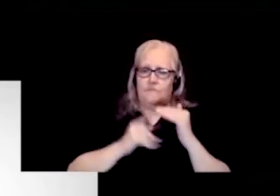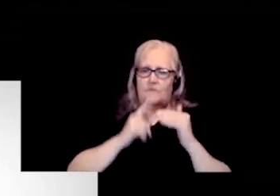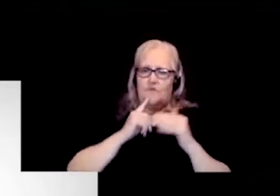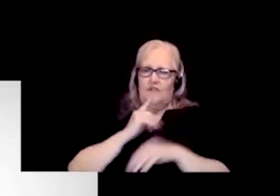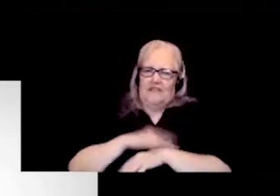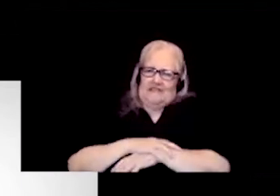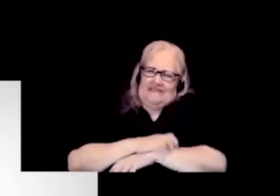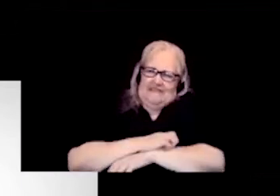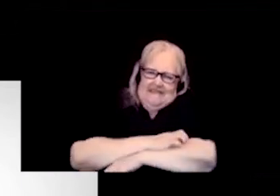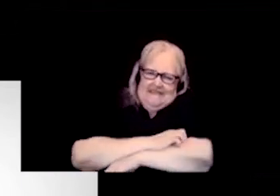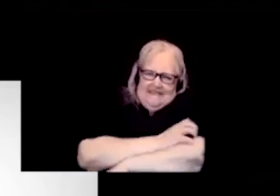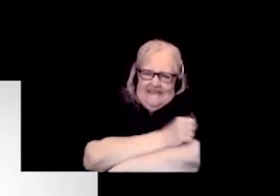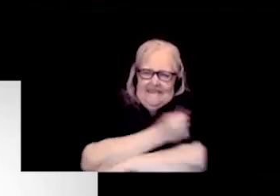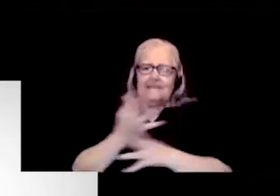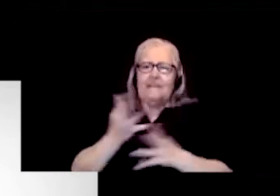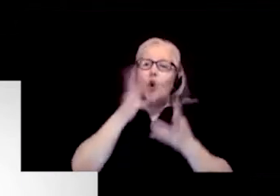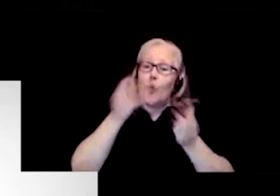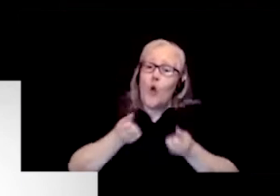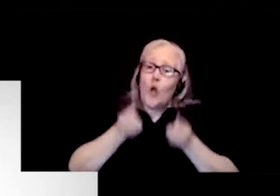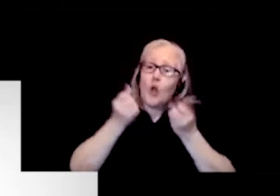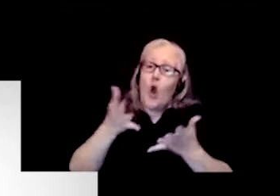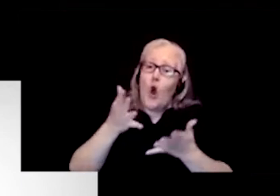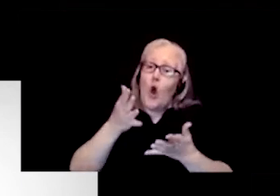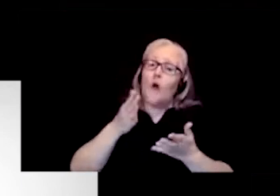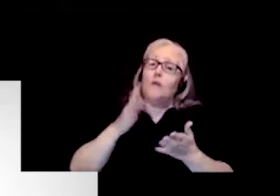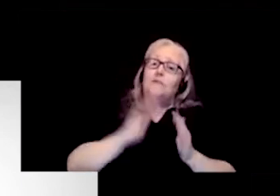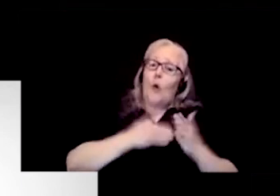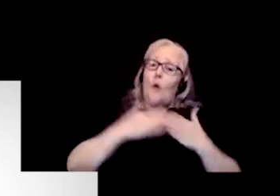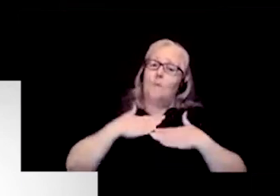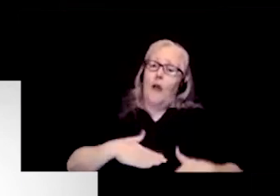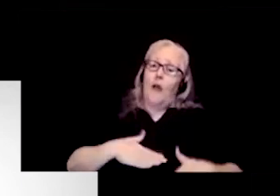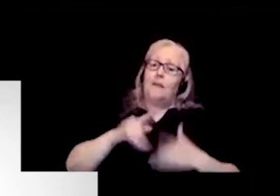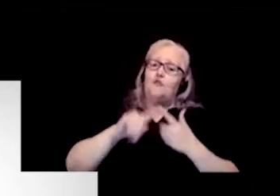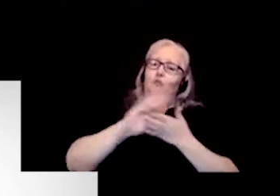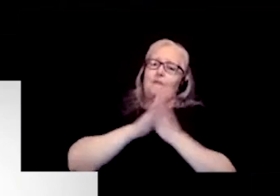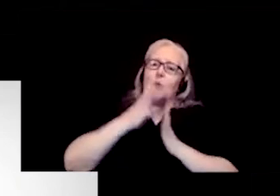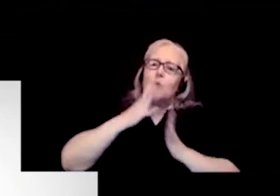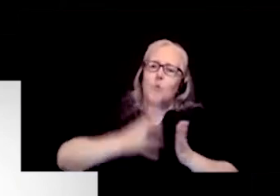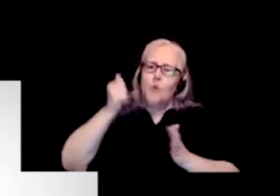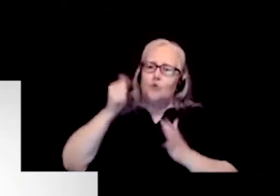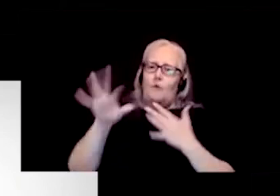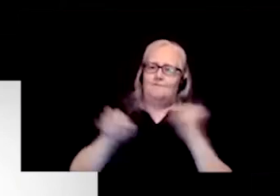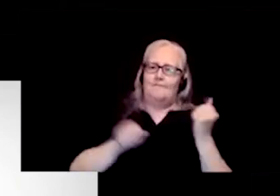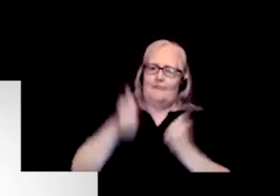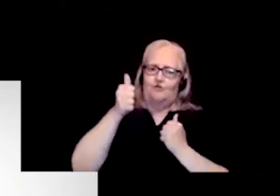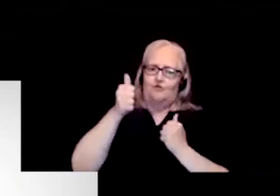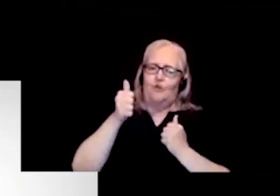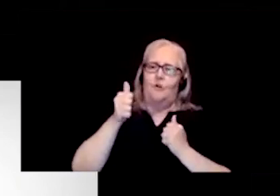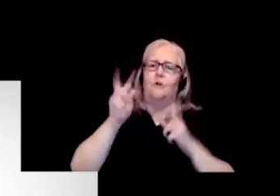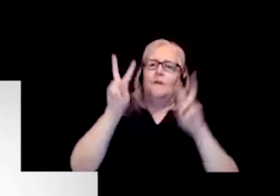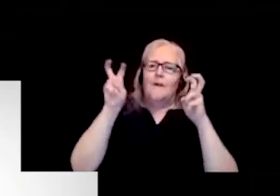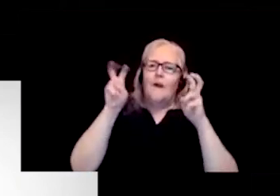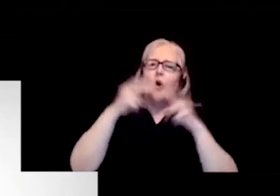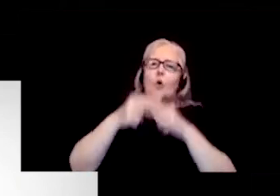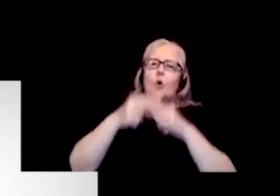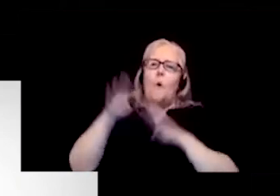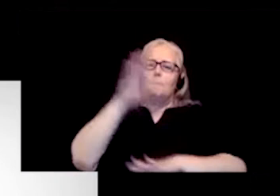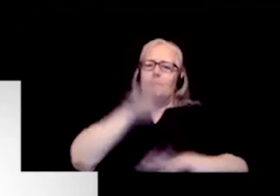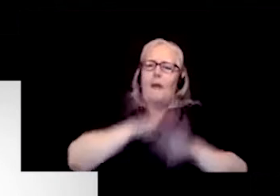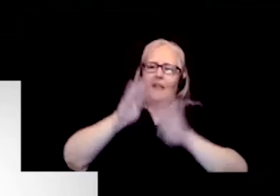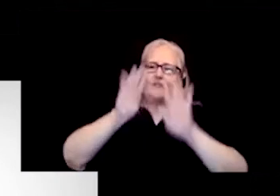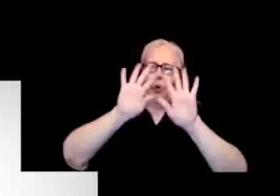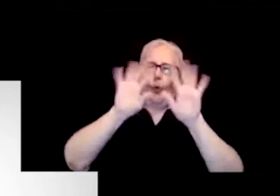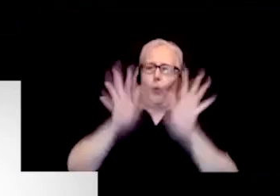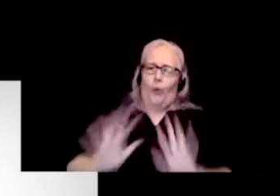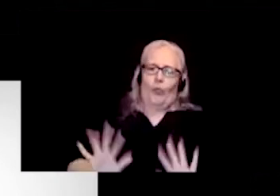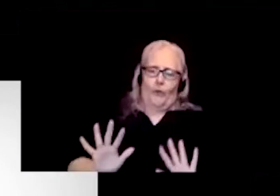to accelerated aging in our bodies. It leads to biological weathering, as Dr. Arlene Geronimus at the University of Michigan